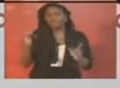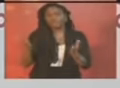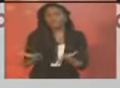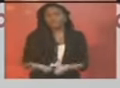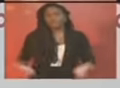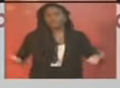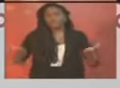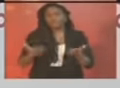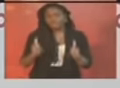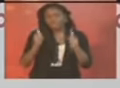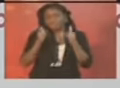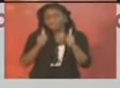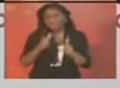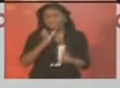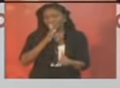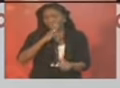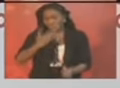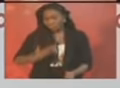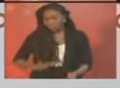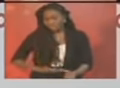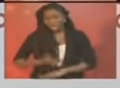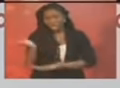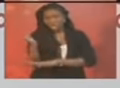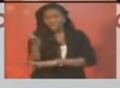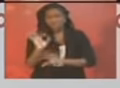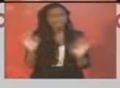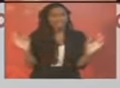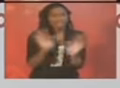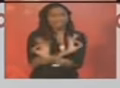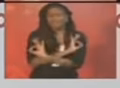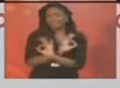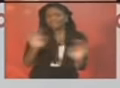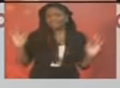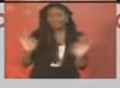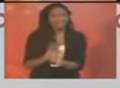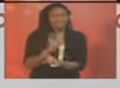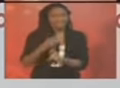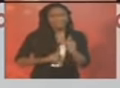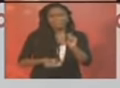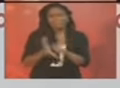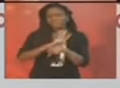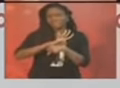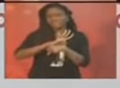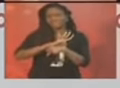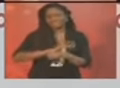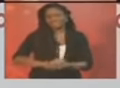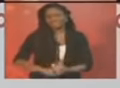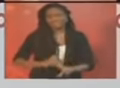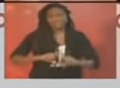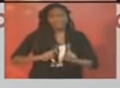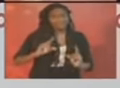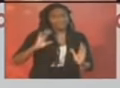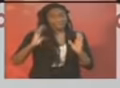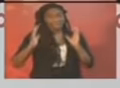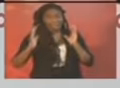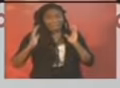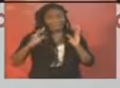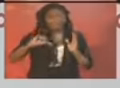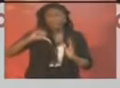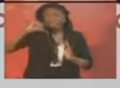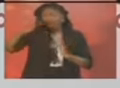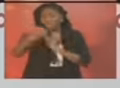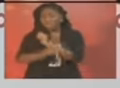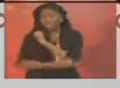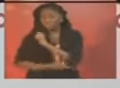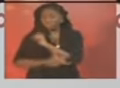no maternal deaths in Trinidad and Tobago from COVID-19. Unlike other countries,